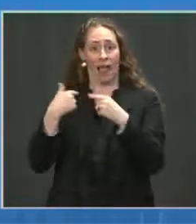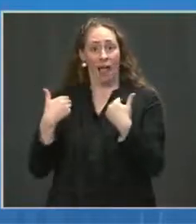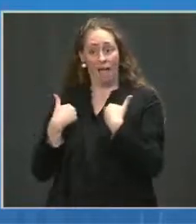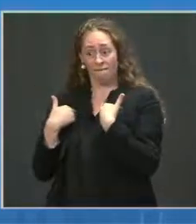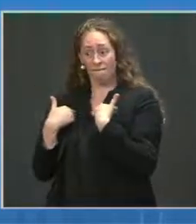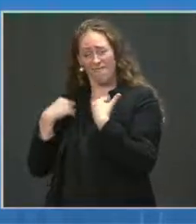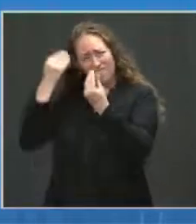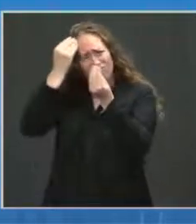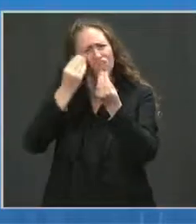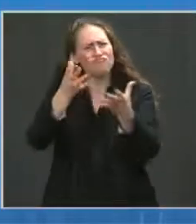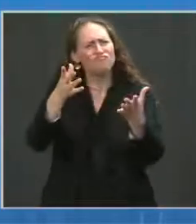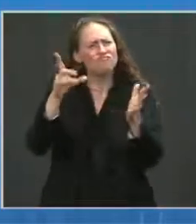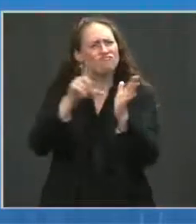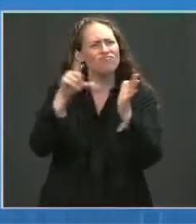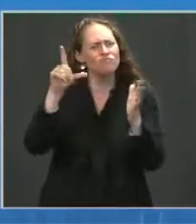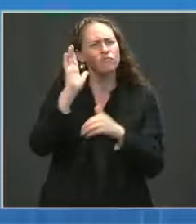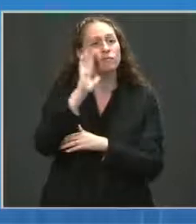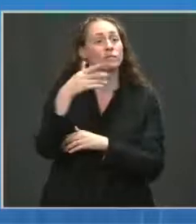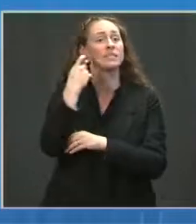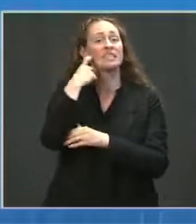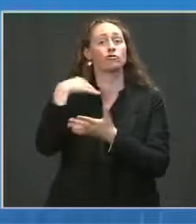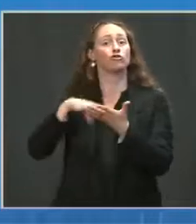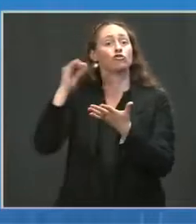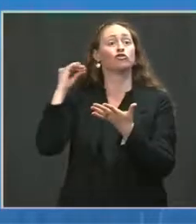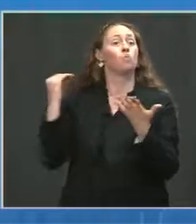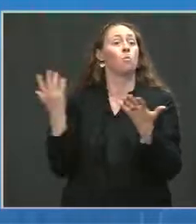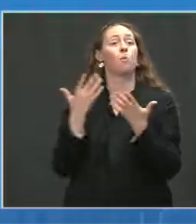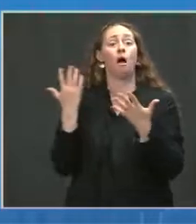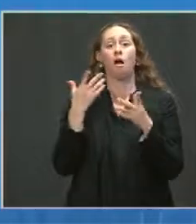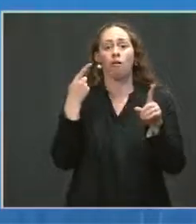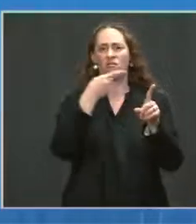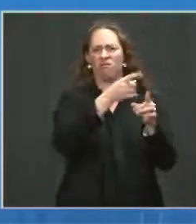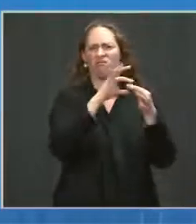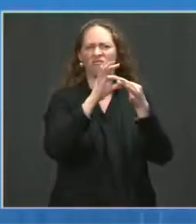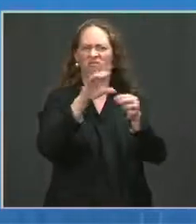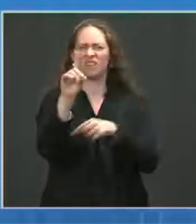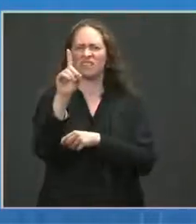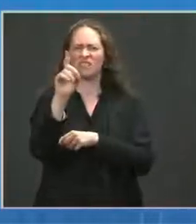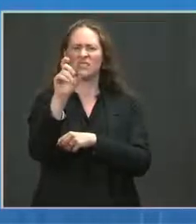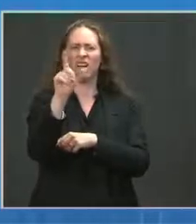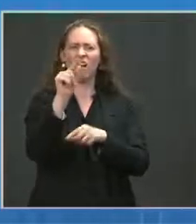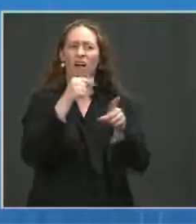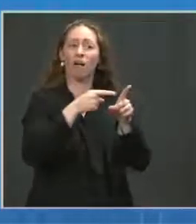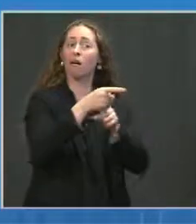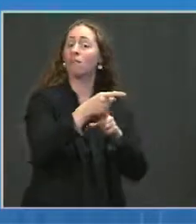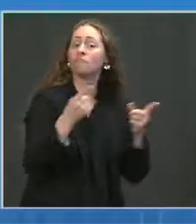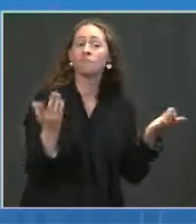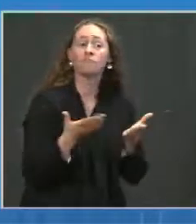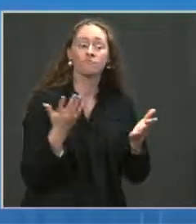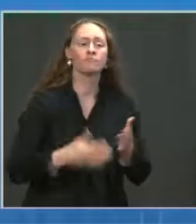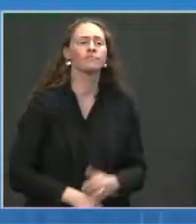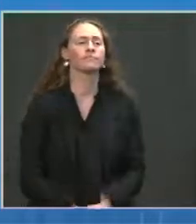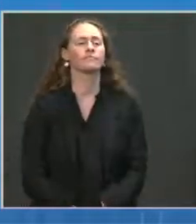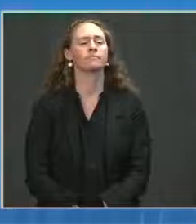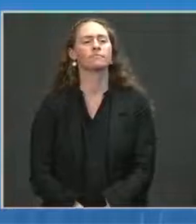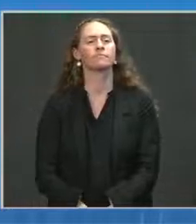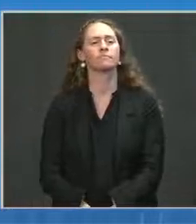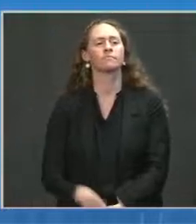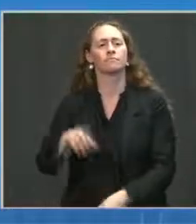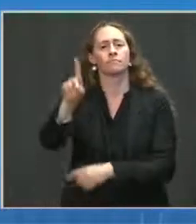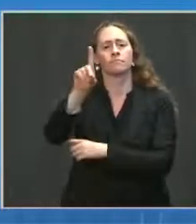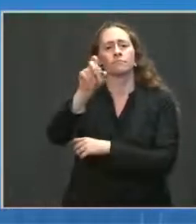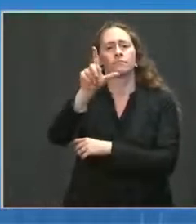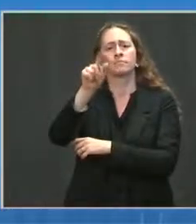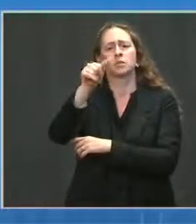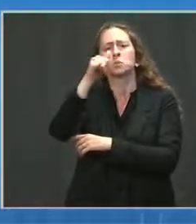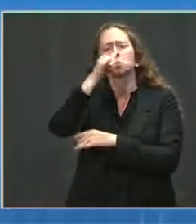have learned in the last 2 weeks about the Delta variant. First, the Delta variant is highly contagious.